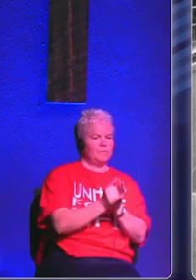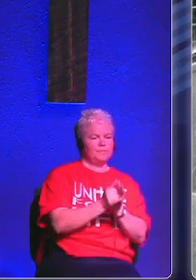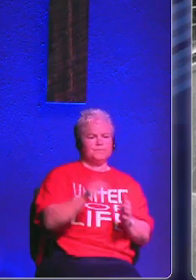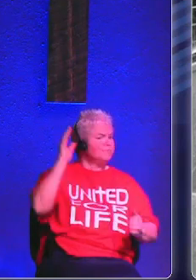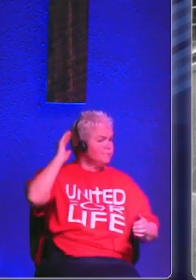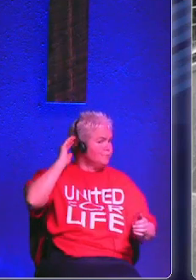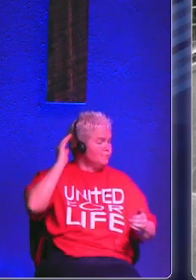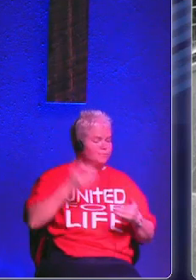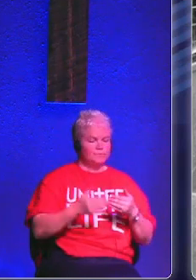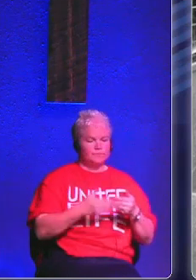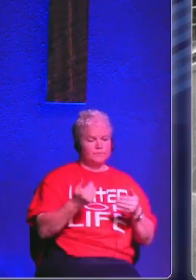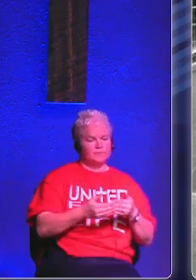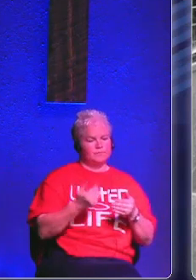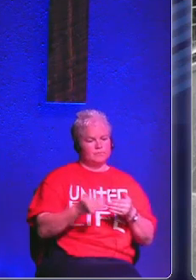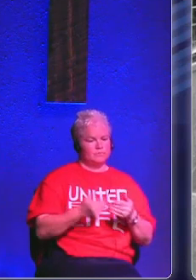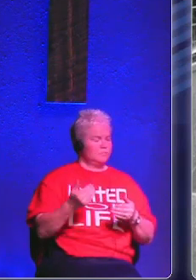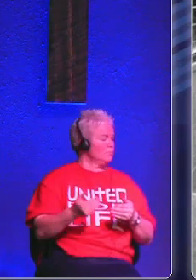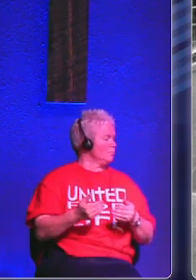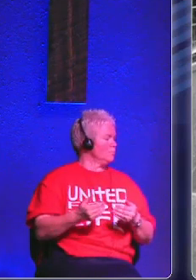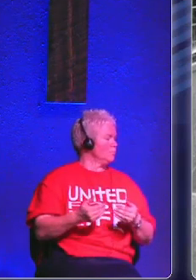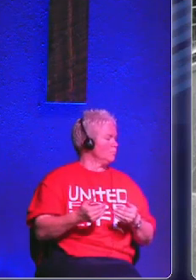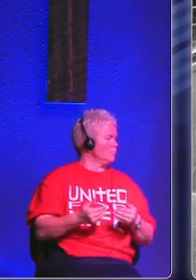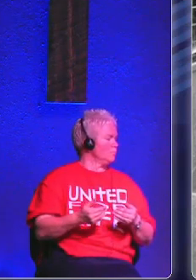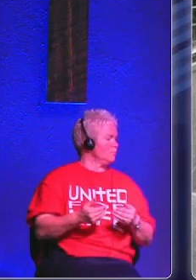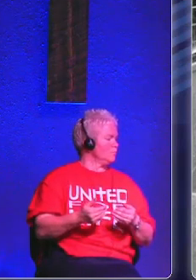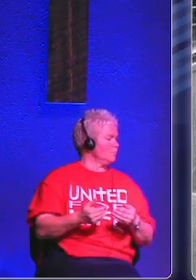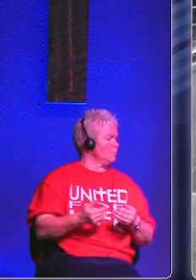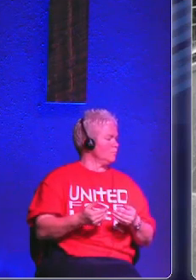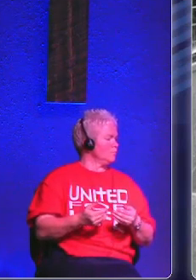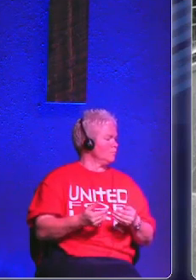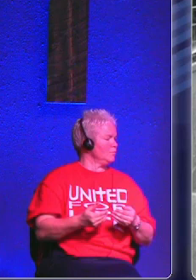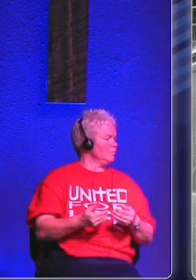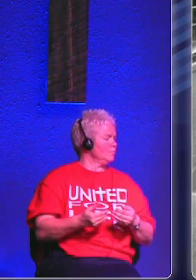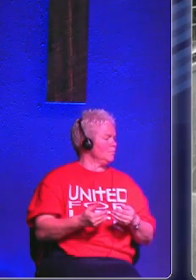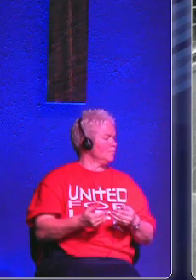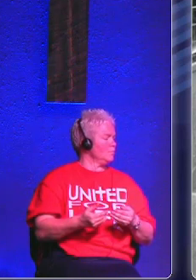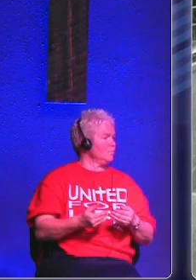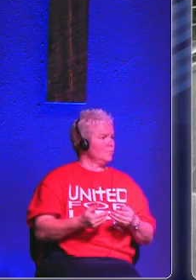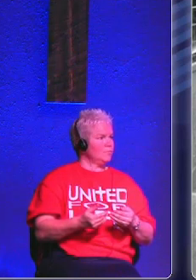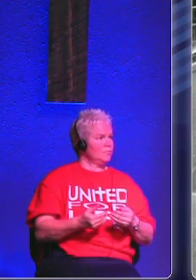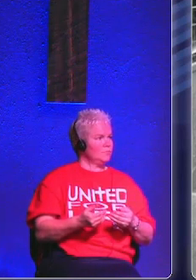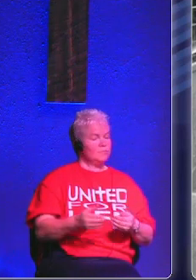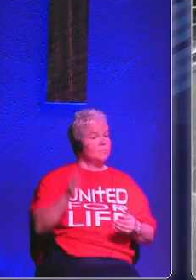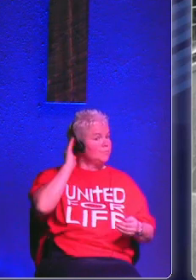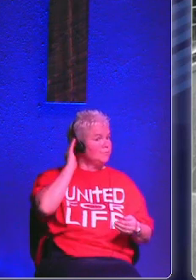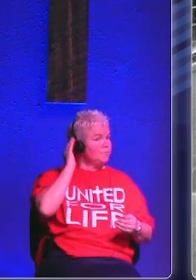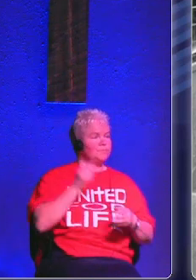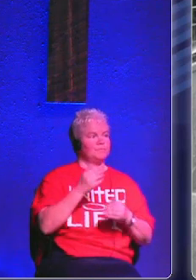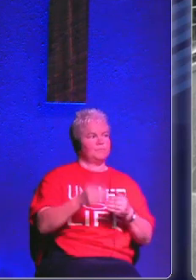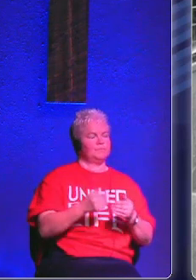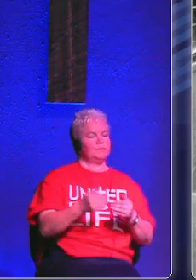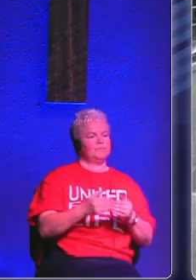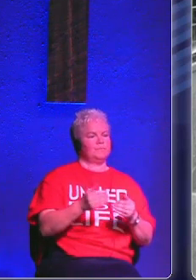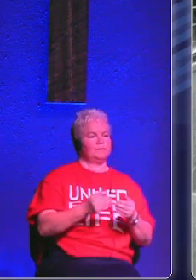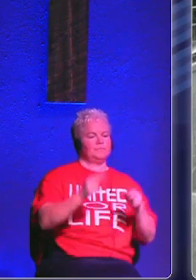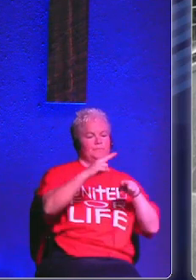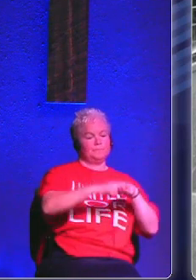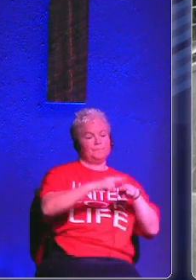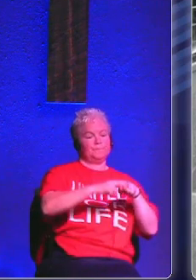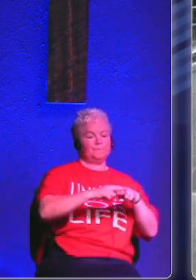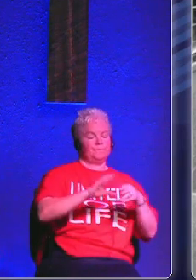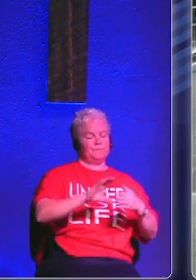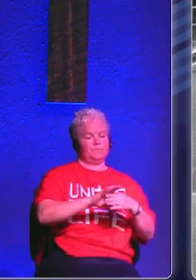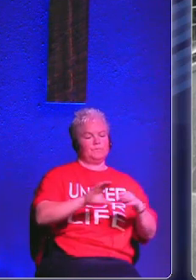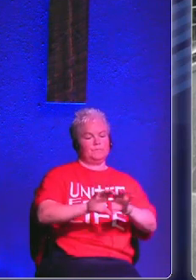Does that sound easy? That doesn't sound easy to me. You know what sounds easy? Sitting